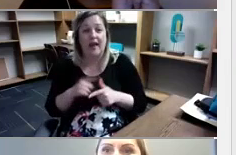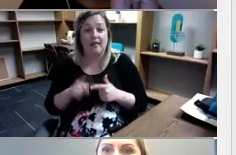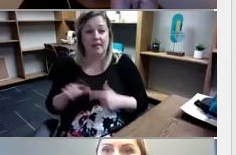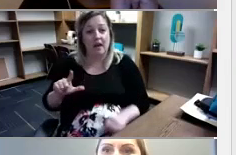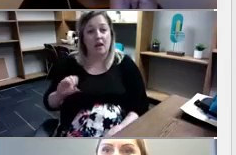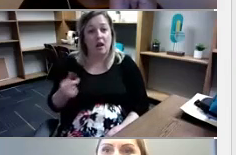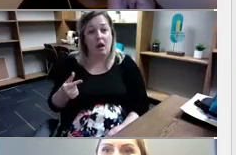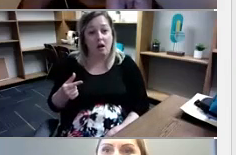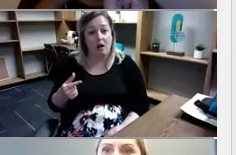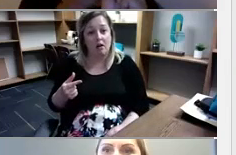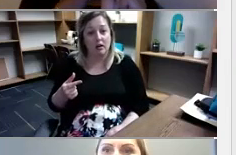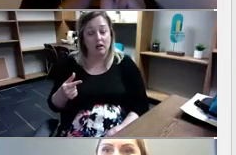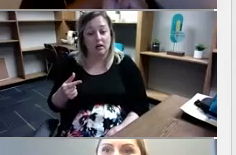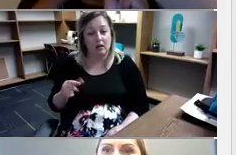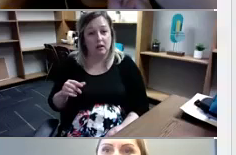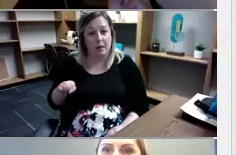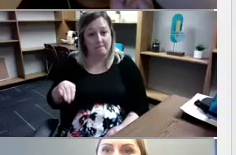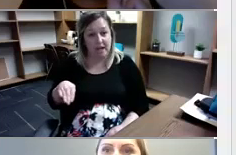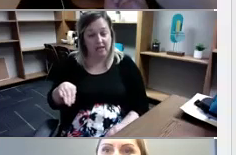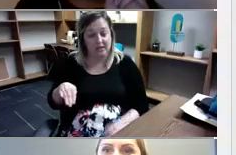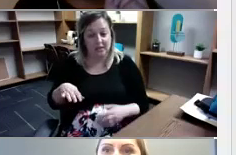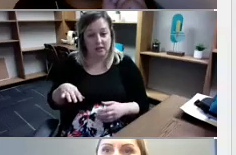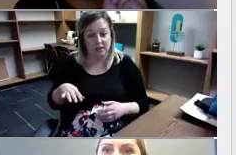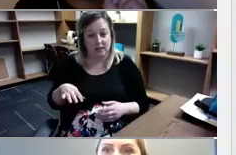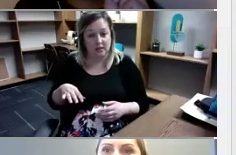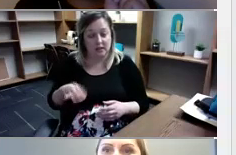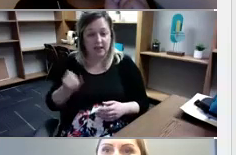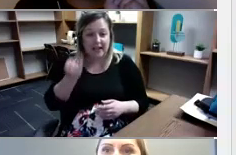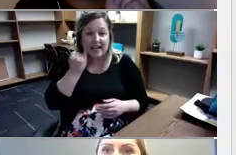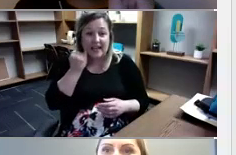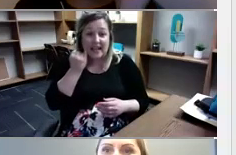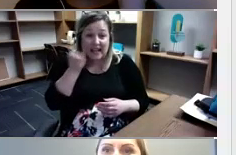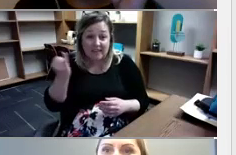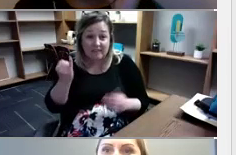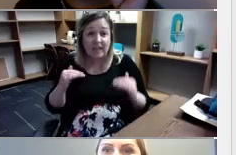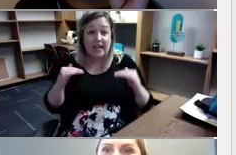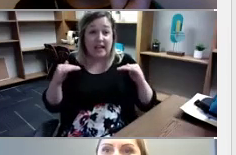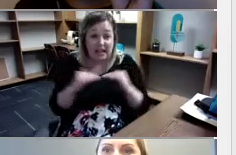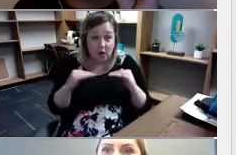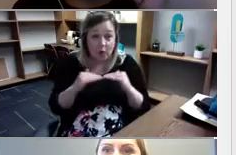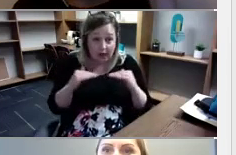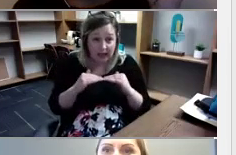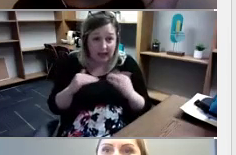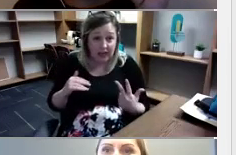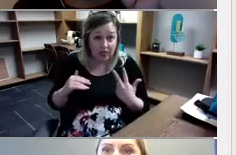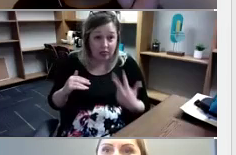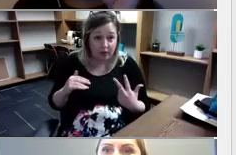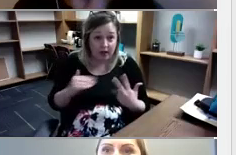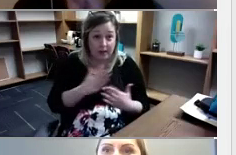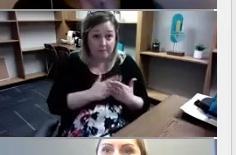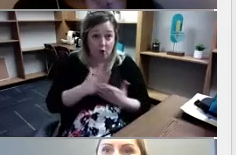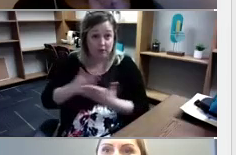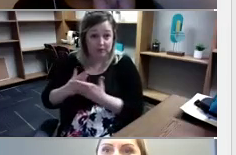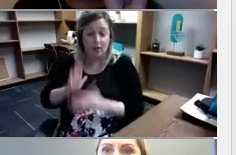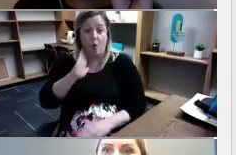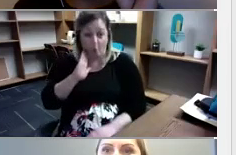first part, we have n by 3. So if it was equally divided into 3 components, we have log base 3. But here we don't have